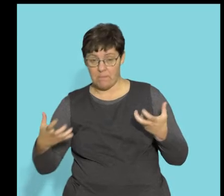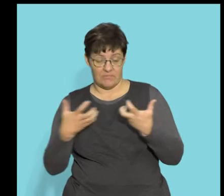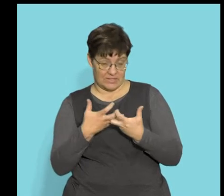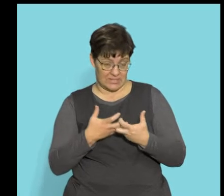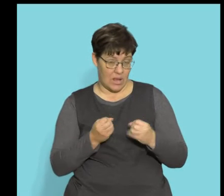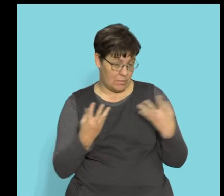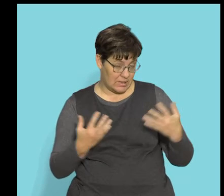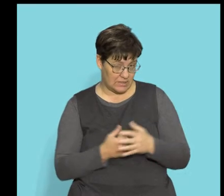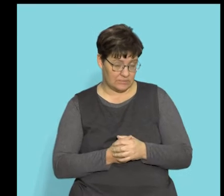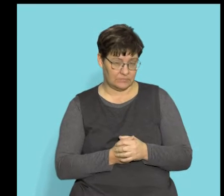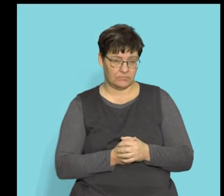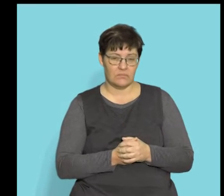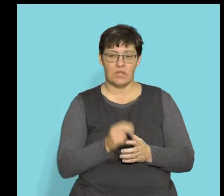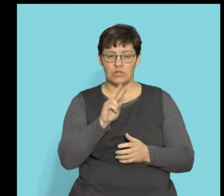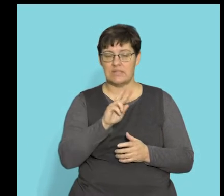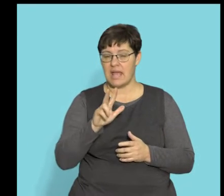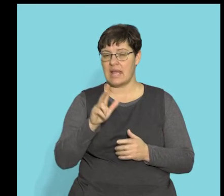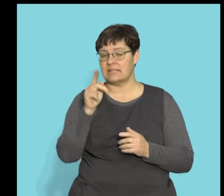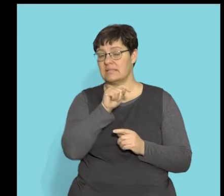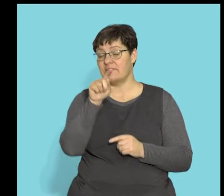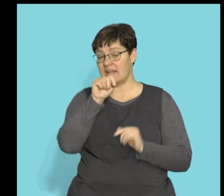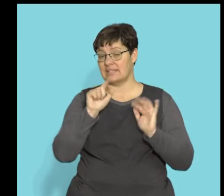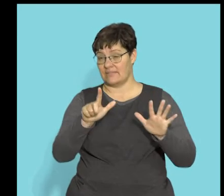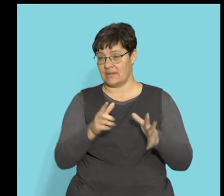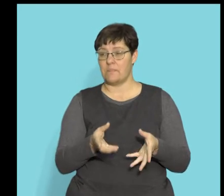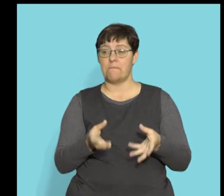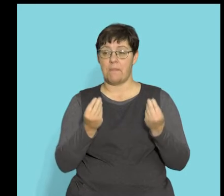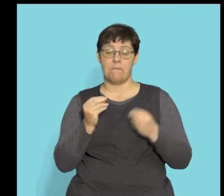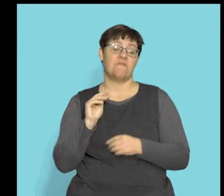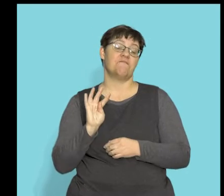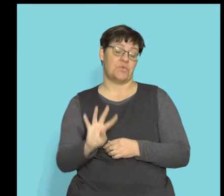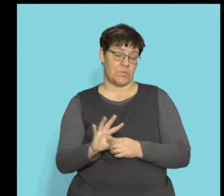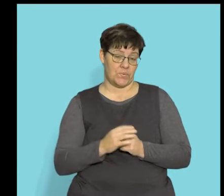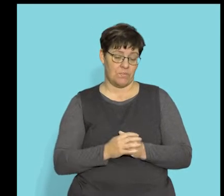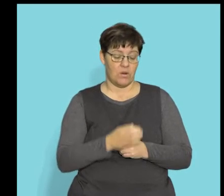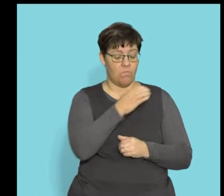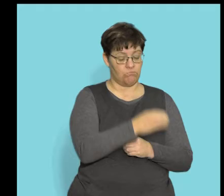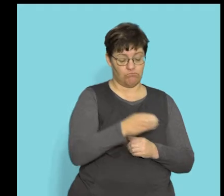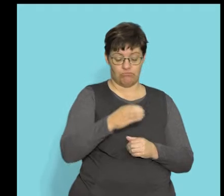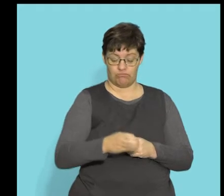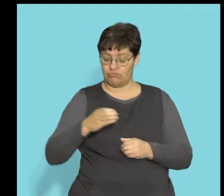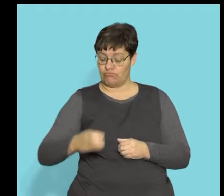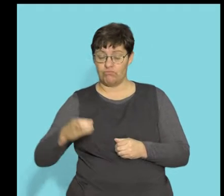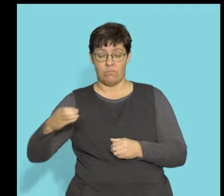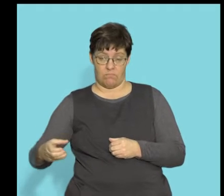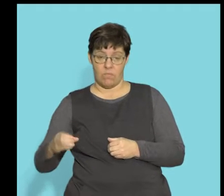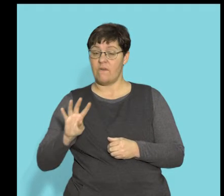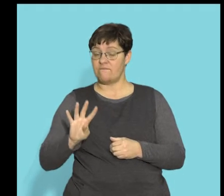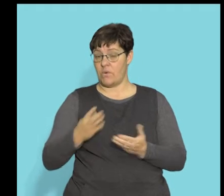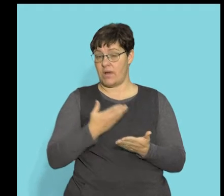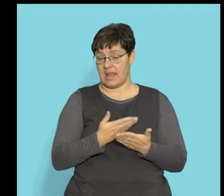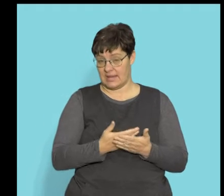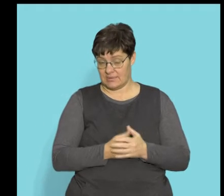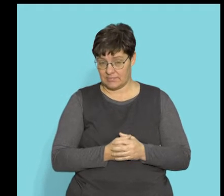fit. And 28 divided by 7 gives me 4. So I know along the bottom length of